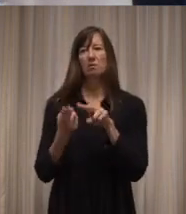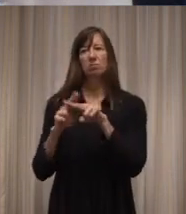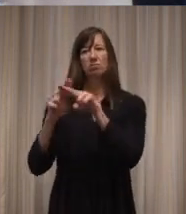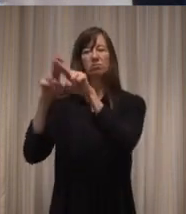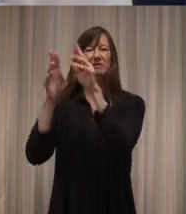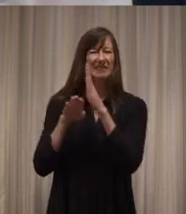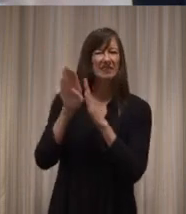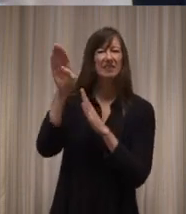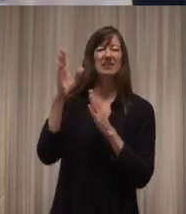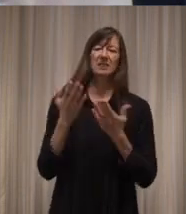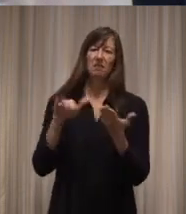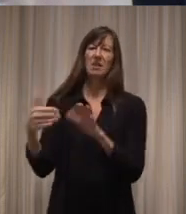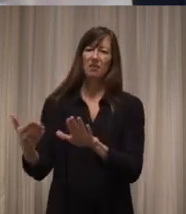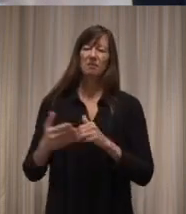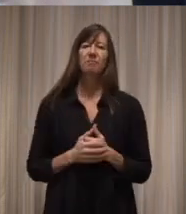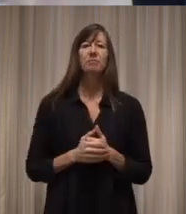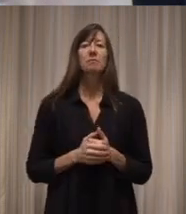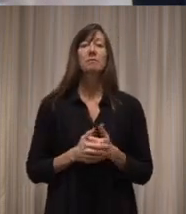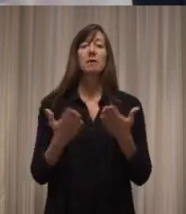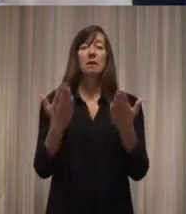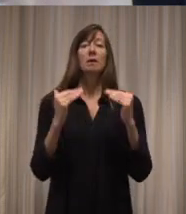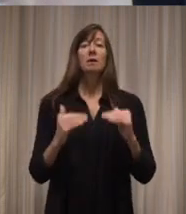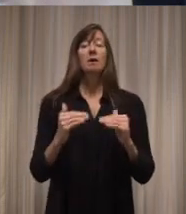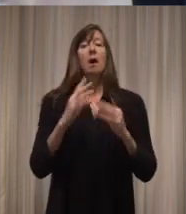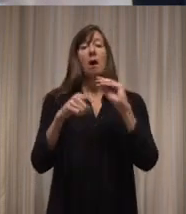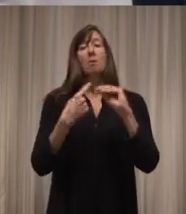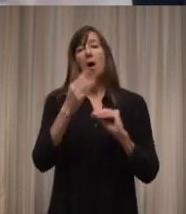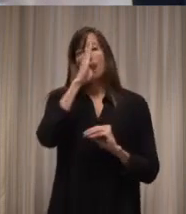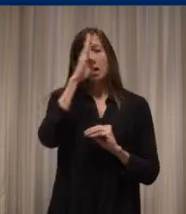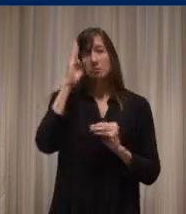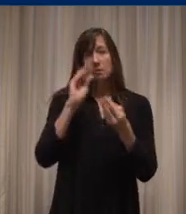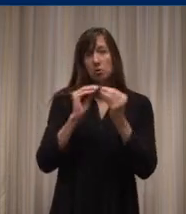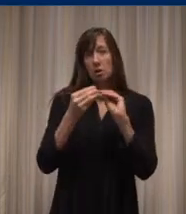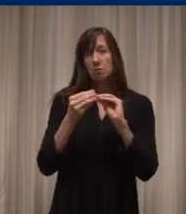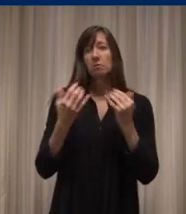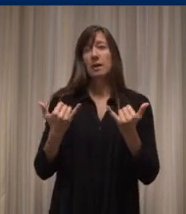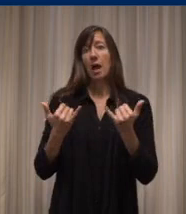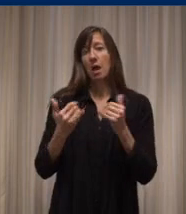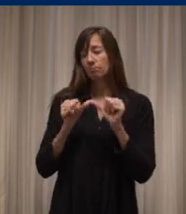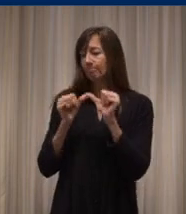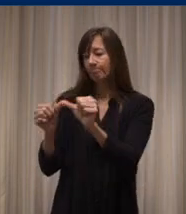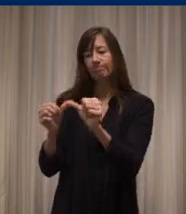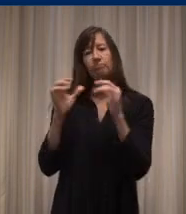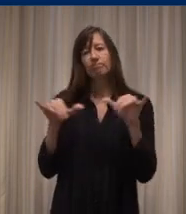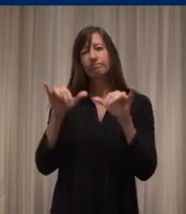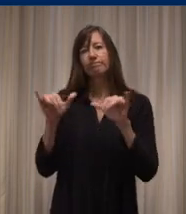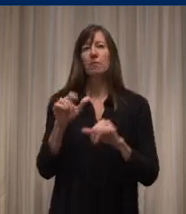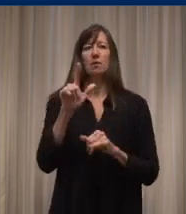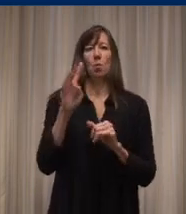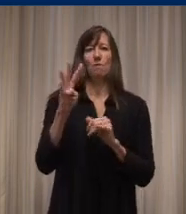Hospitalizations have held steady since our last update 2 days ago. We're at 24 currently hospitalized in the